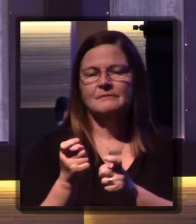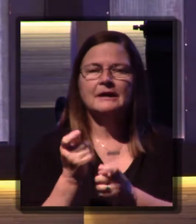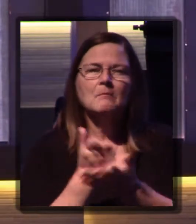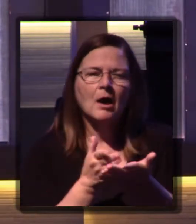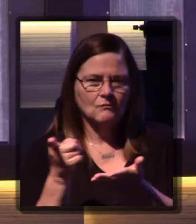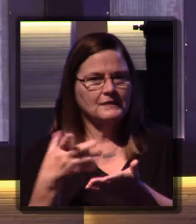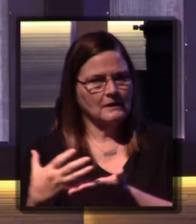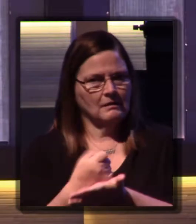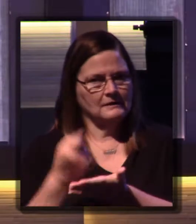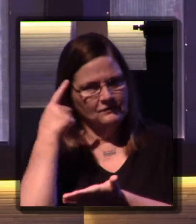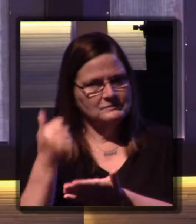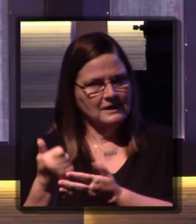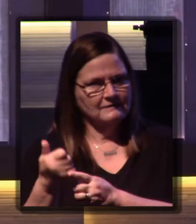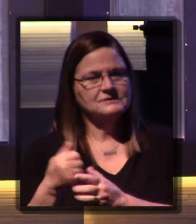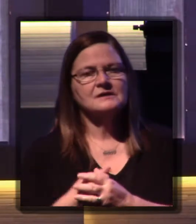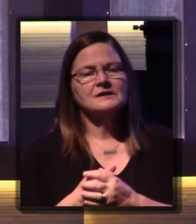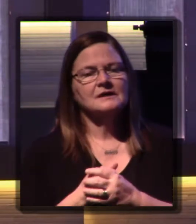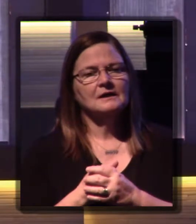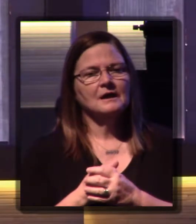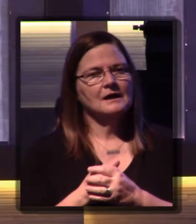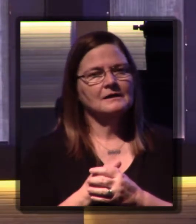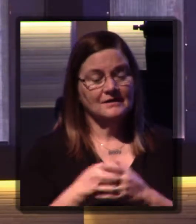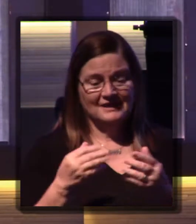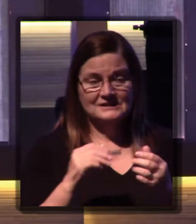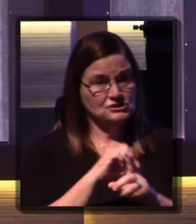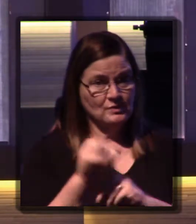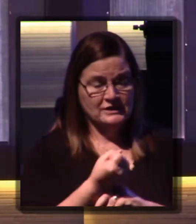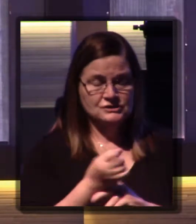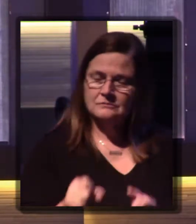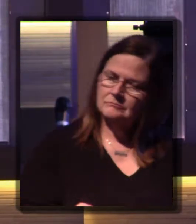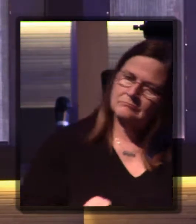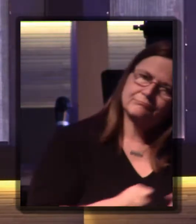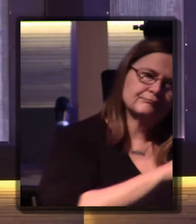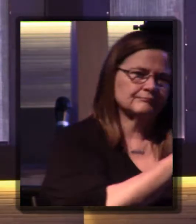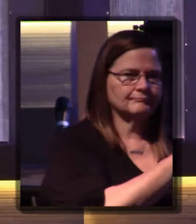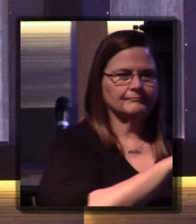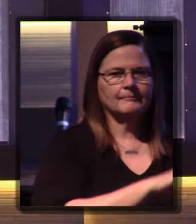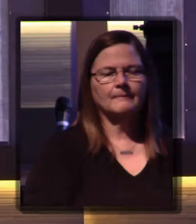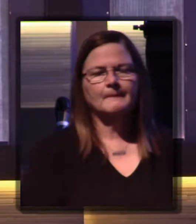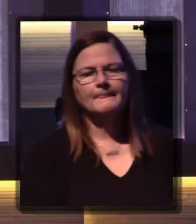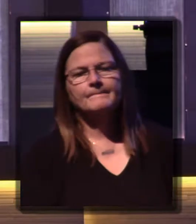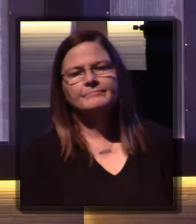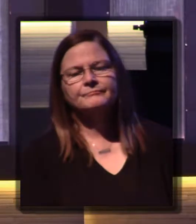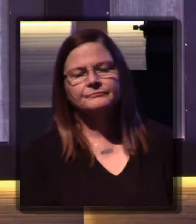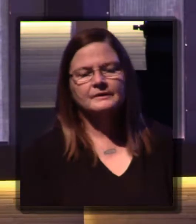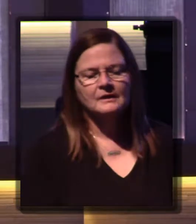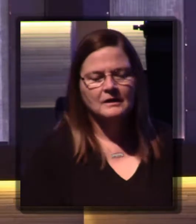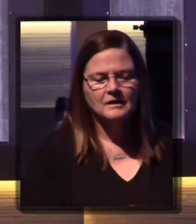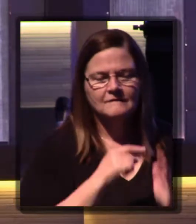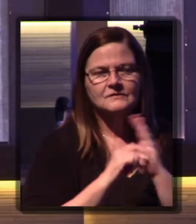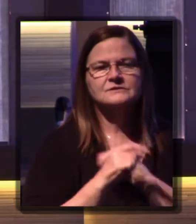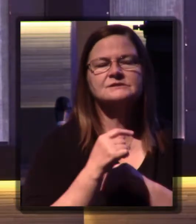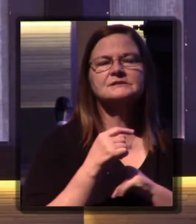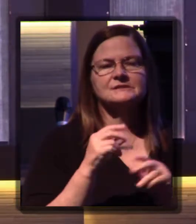collected for themselves. And he's saying that's no longer going to be the case. And he goes on and he says,